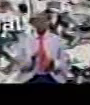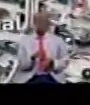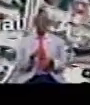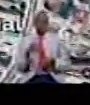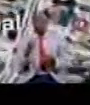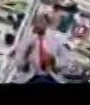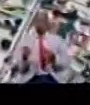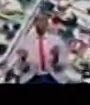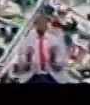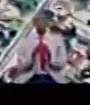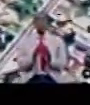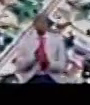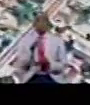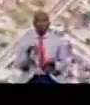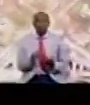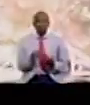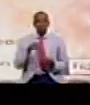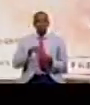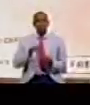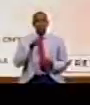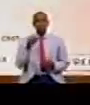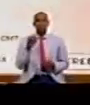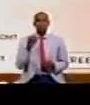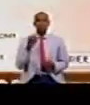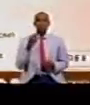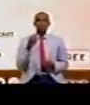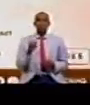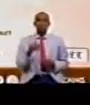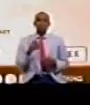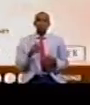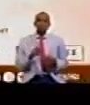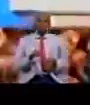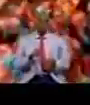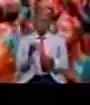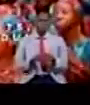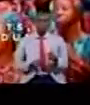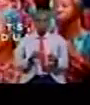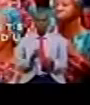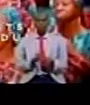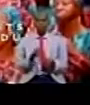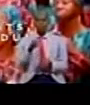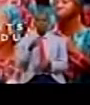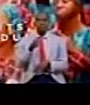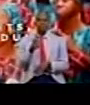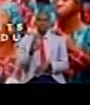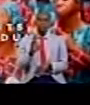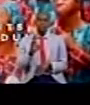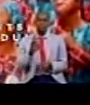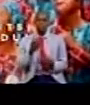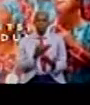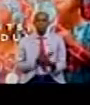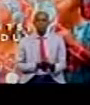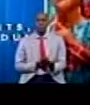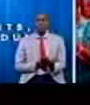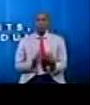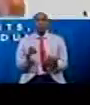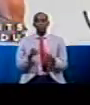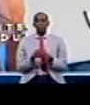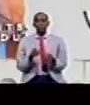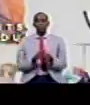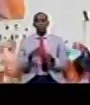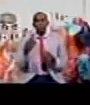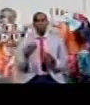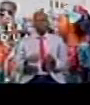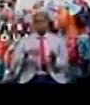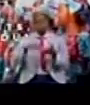us to be slaves or to be taken away from us by force to go and, like, we watch some African movies